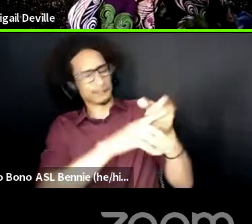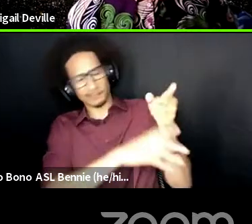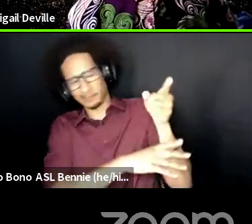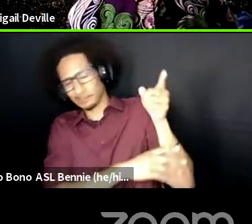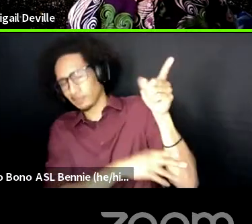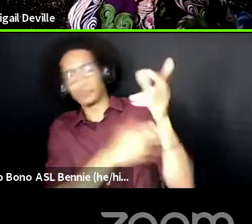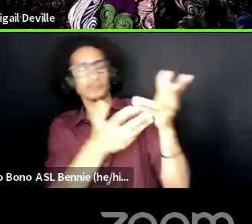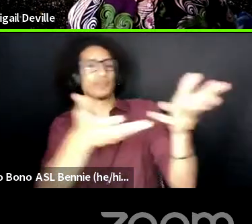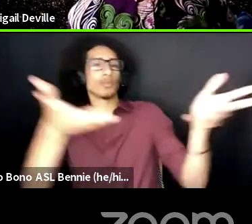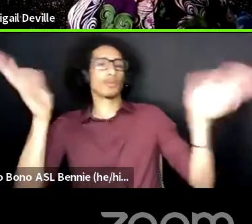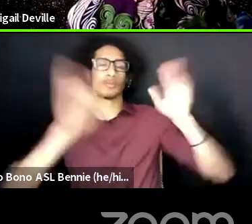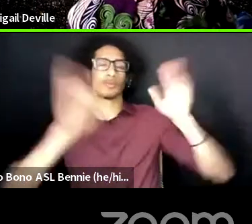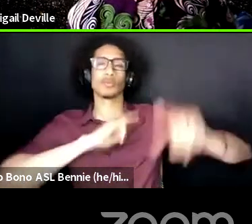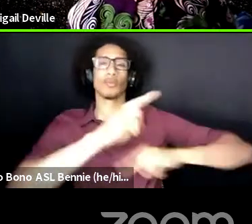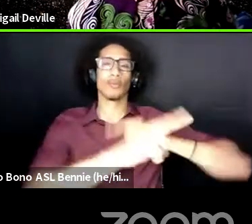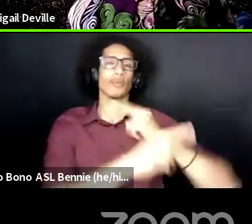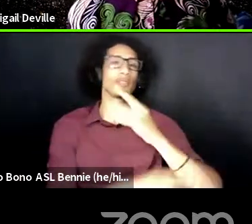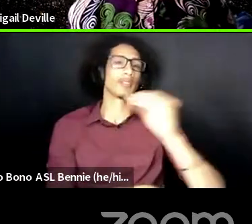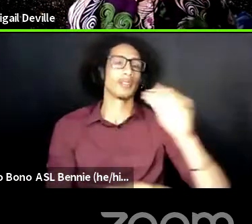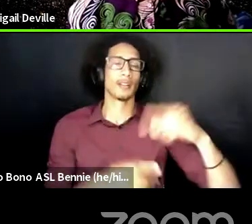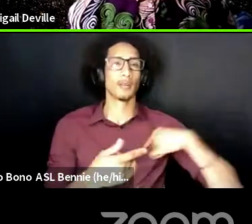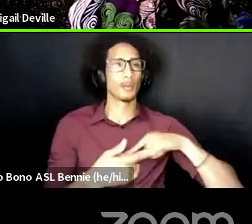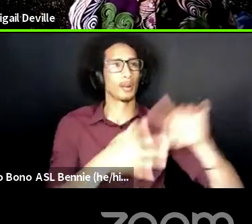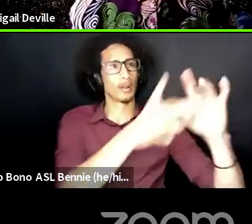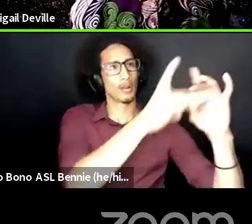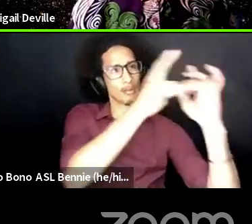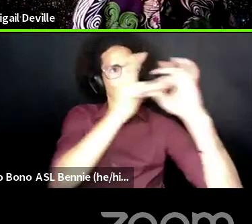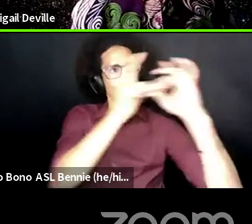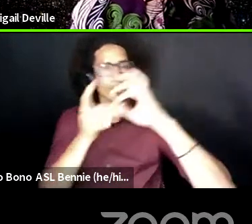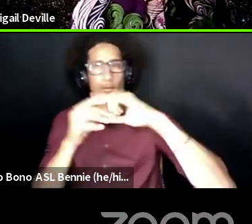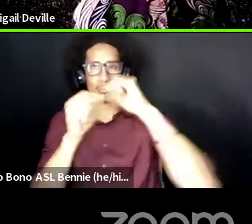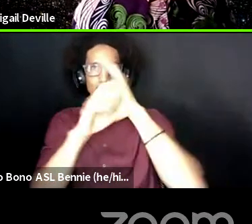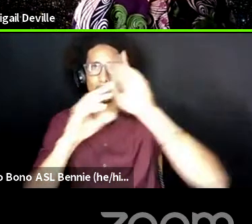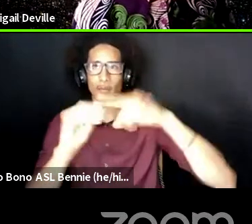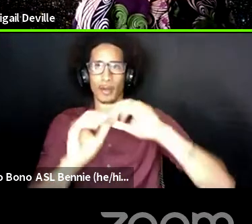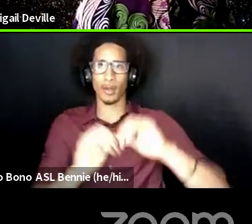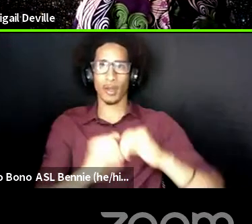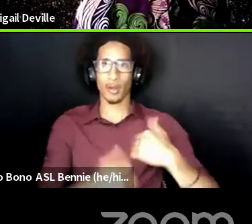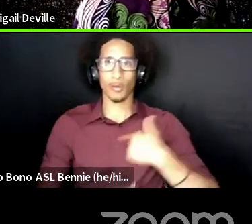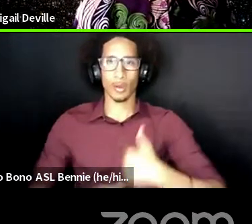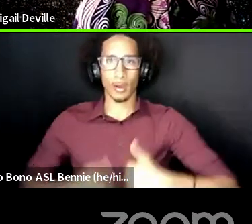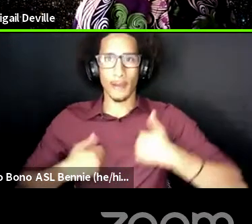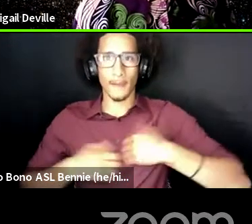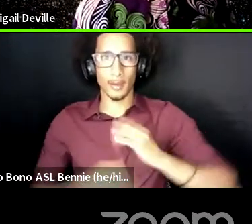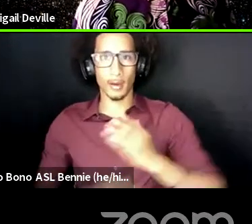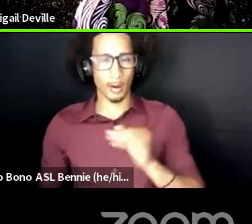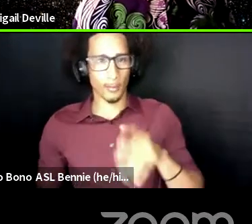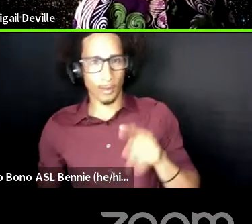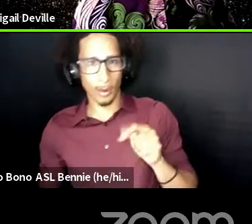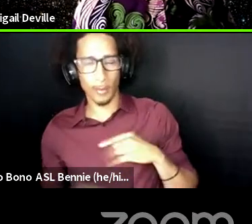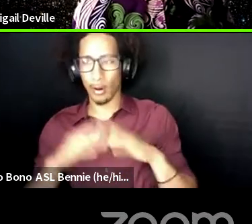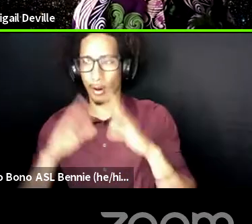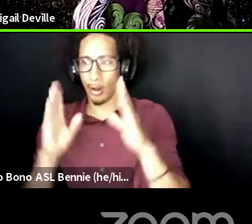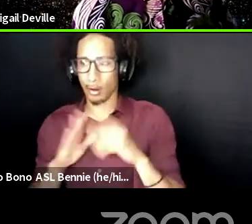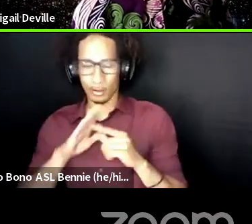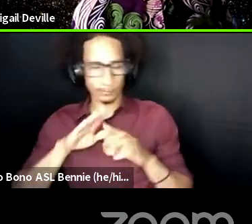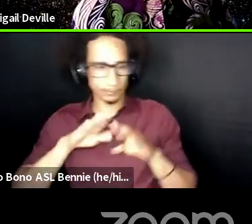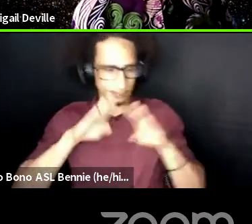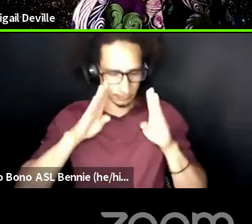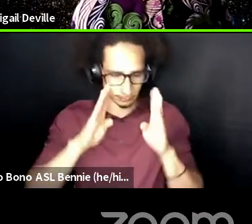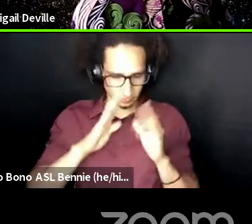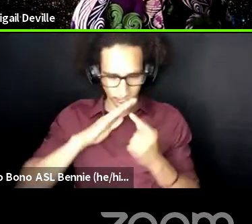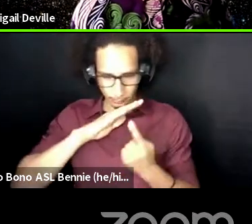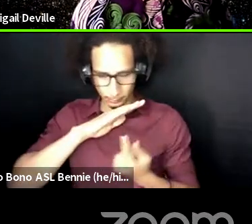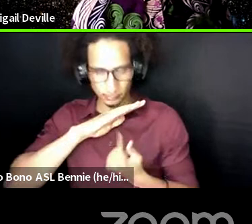the apartments and the spaces in which we dwell in, and kind of the small ways in which we're limited of understanding ourselves, our place in the world,